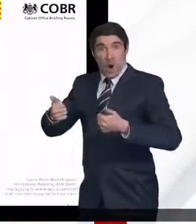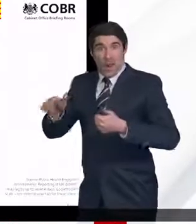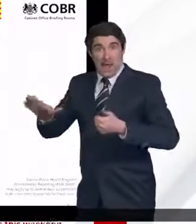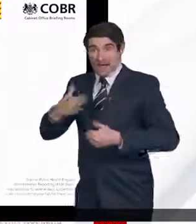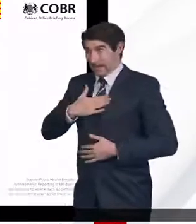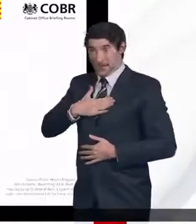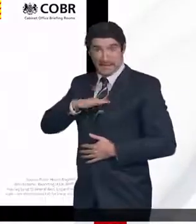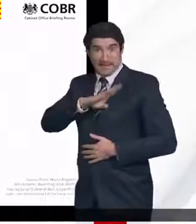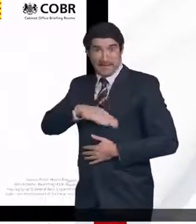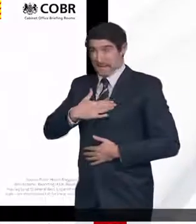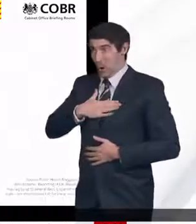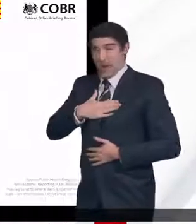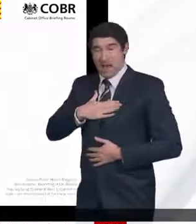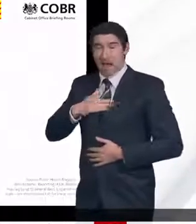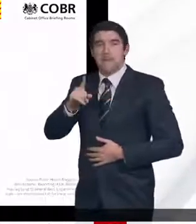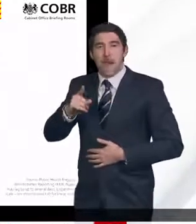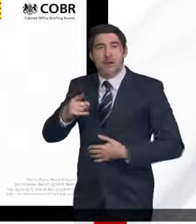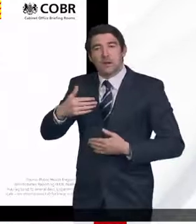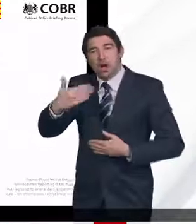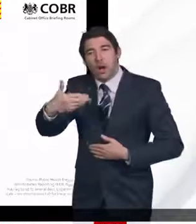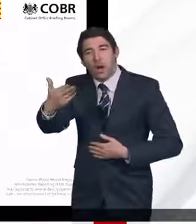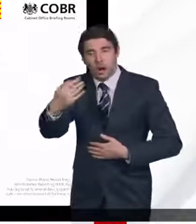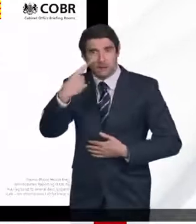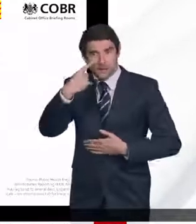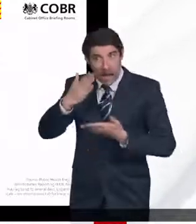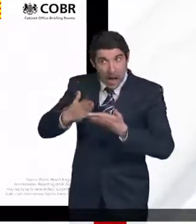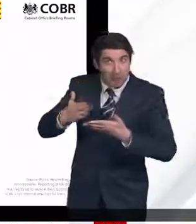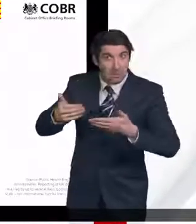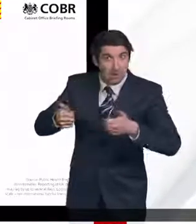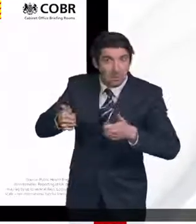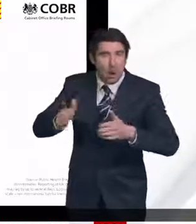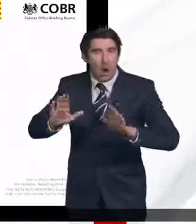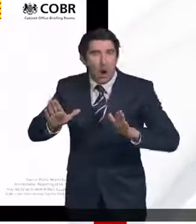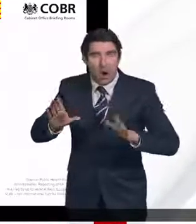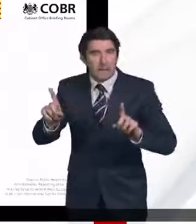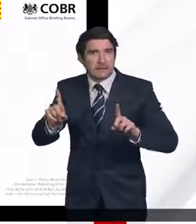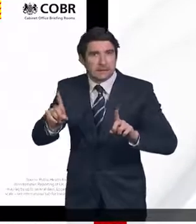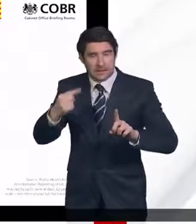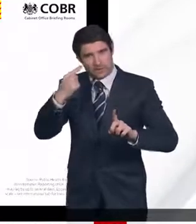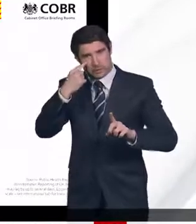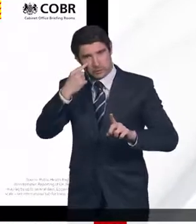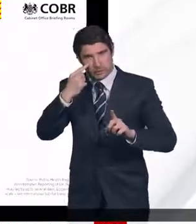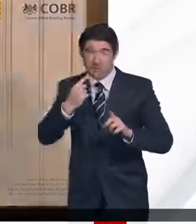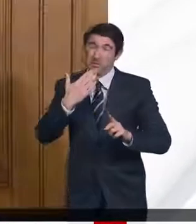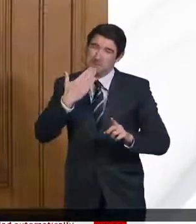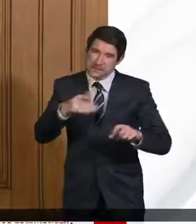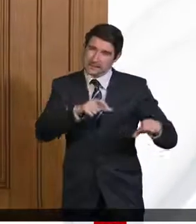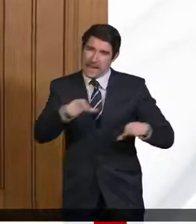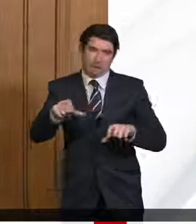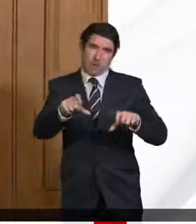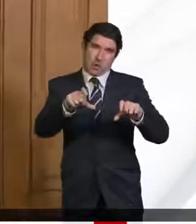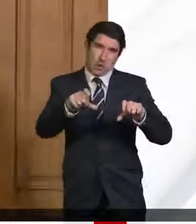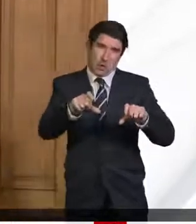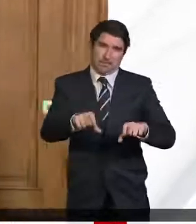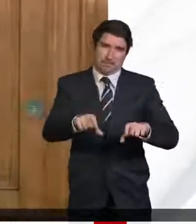we've said, this is going to take time, and it's important that we all stick with it. Everybody. Thank you.